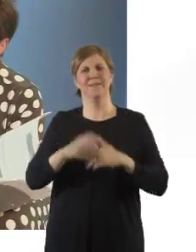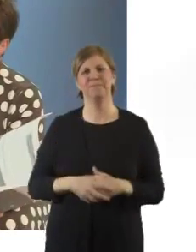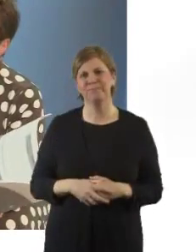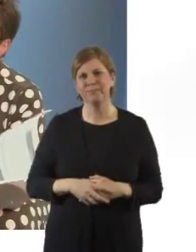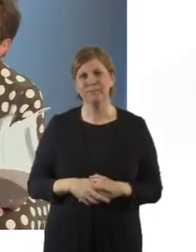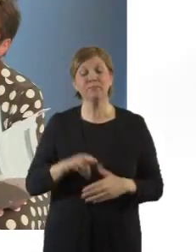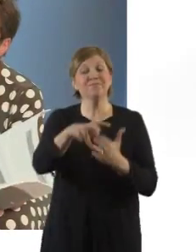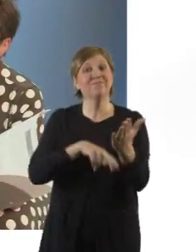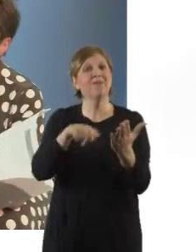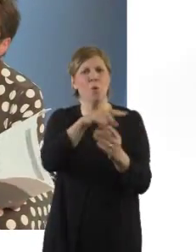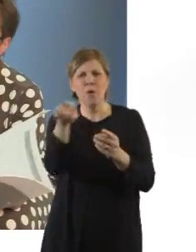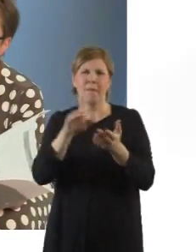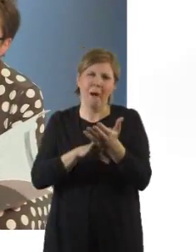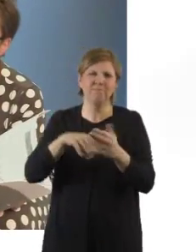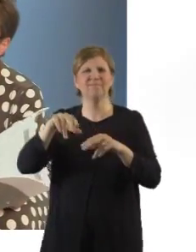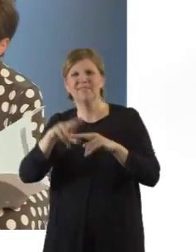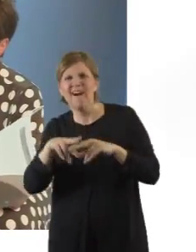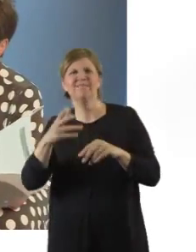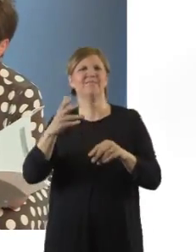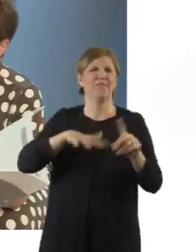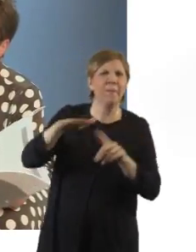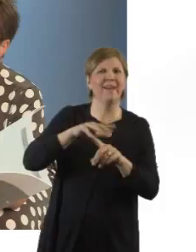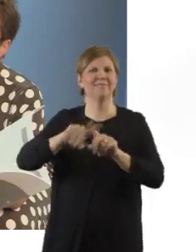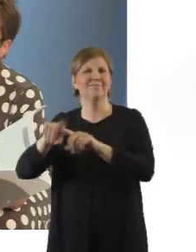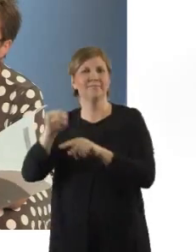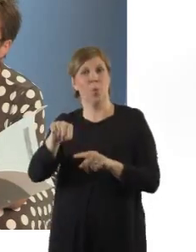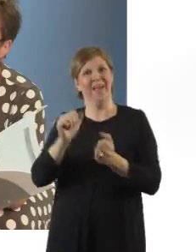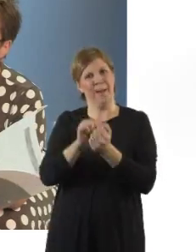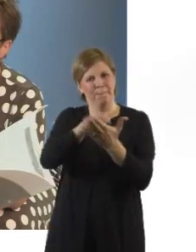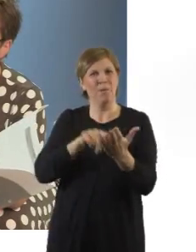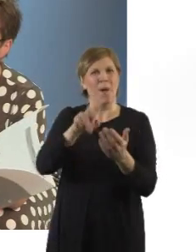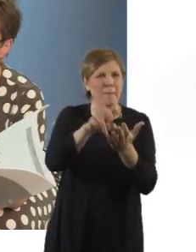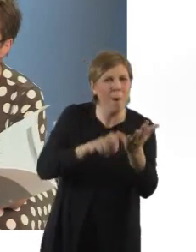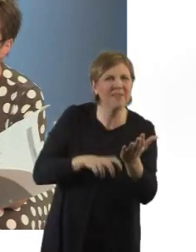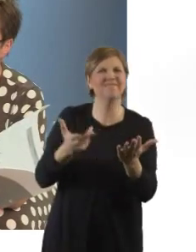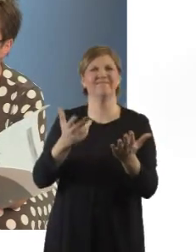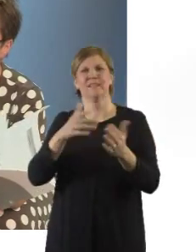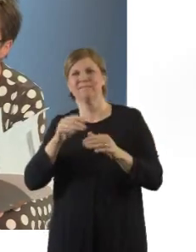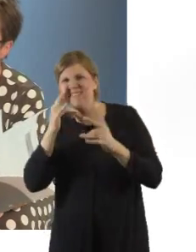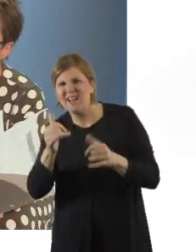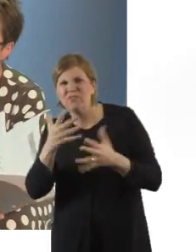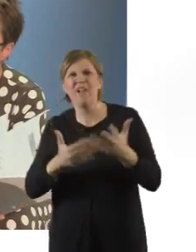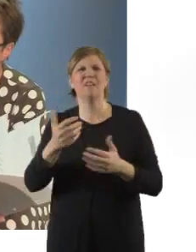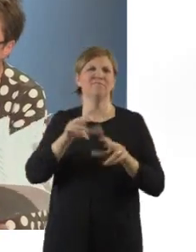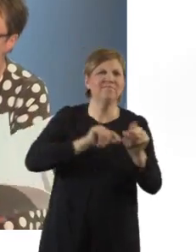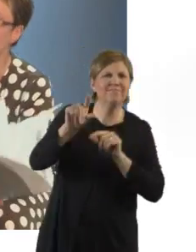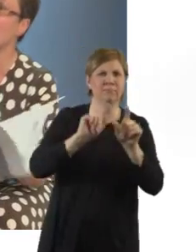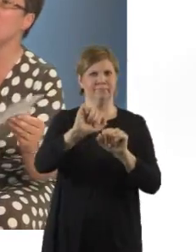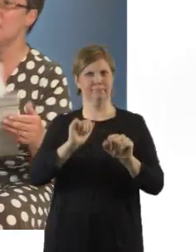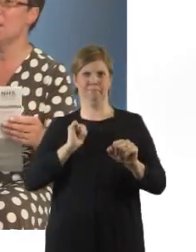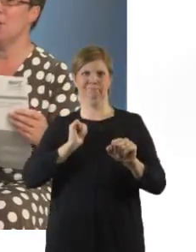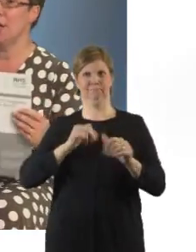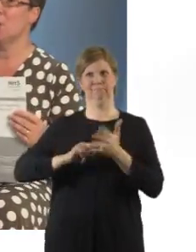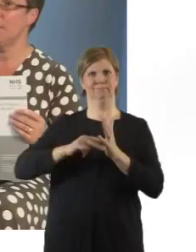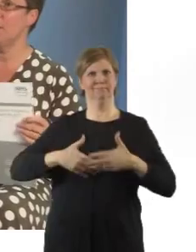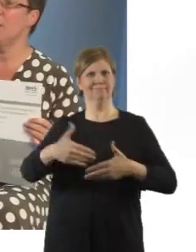record appointments, test results and choices that she may wish to include when she's thinking about making her birth plan. The important thing is that mum